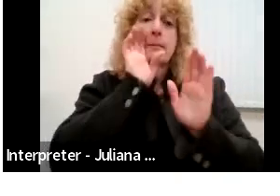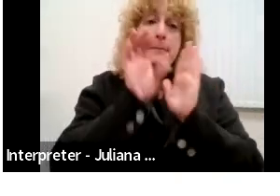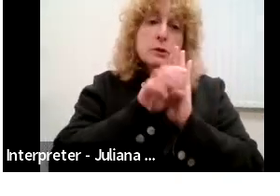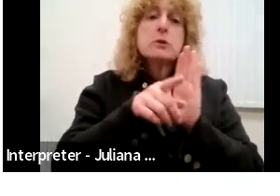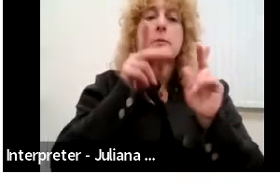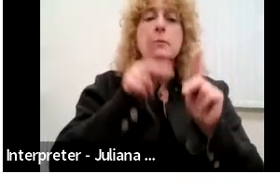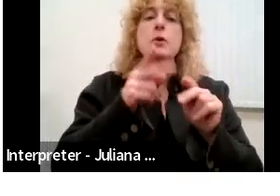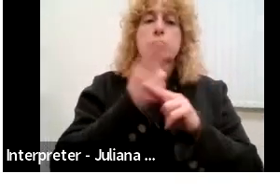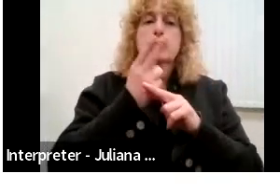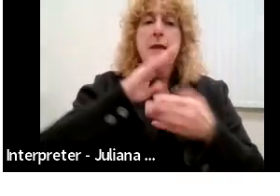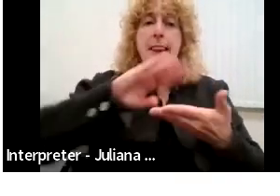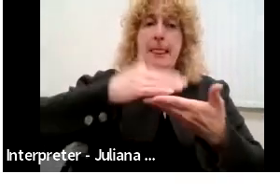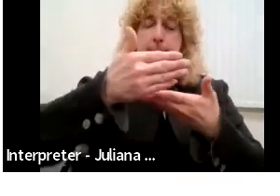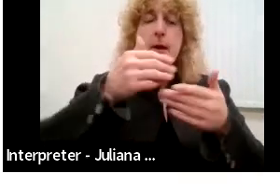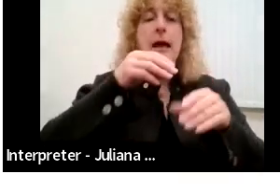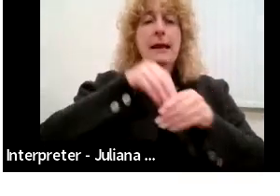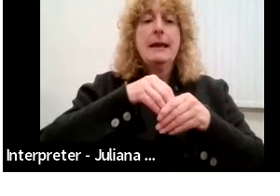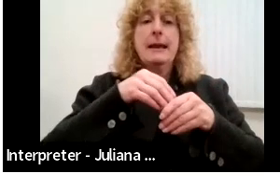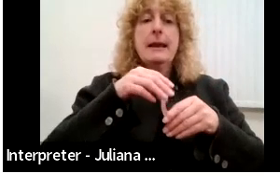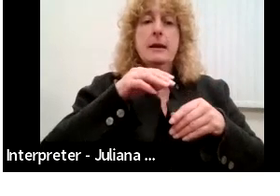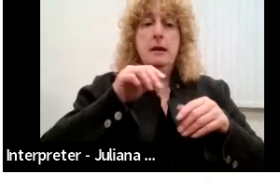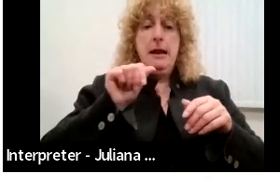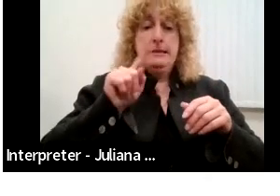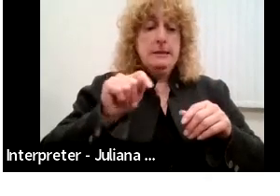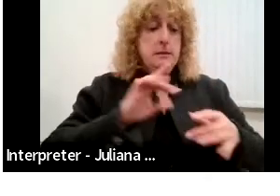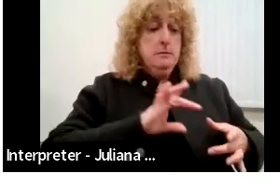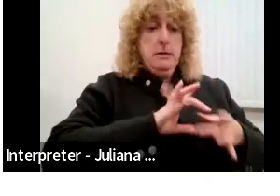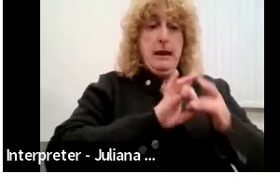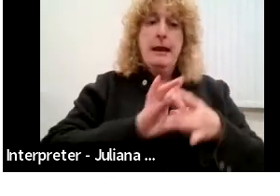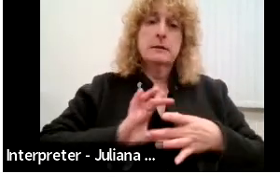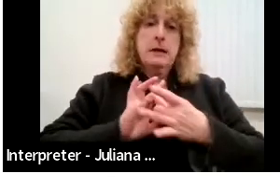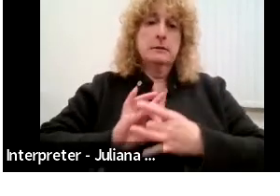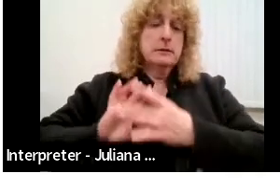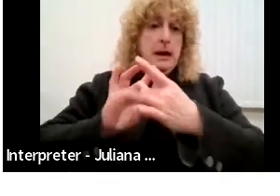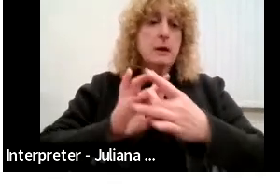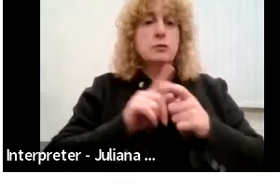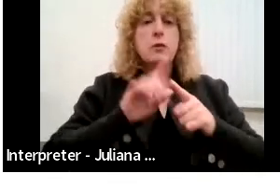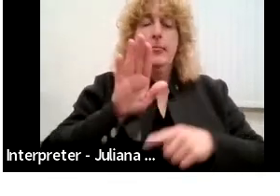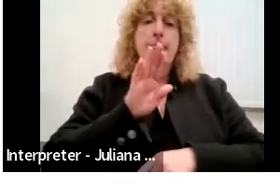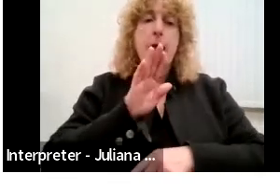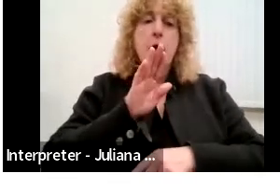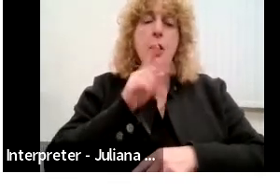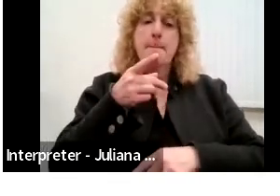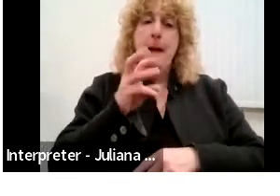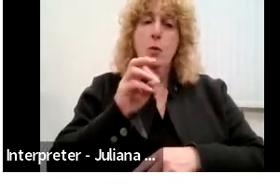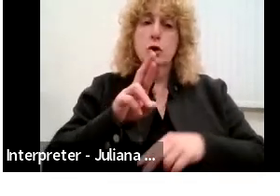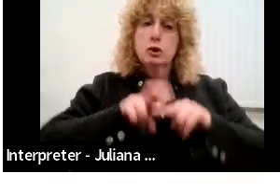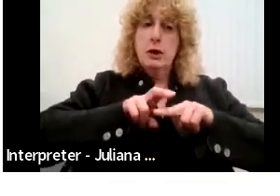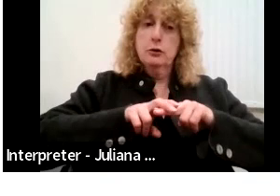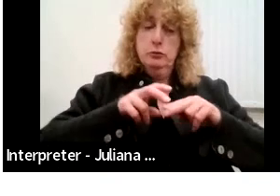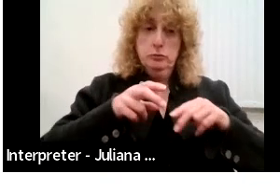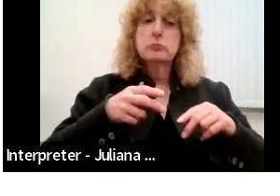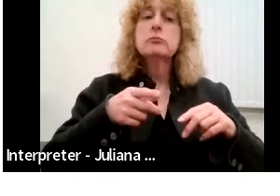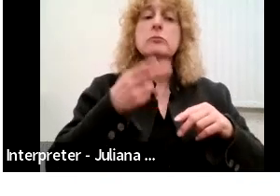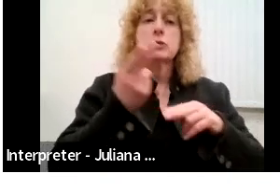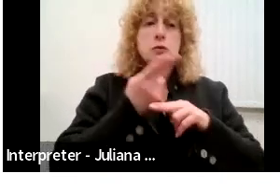have a lot of different AT connected to their power chair. So they're using AT that is a